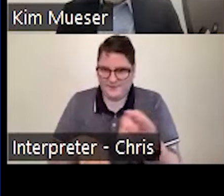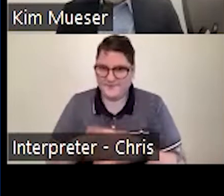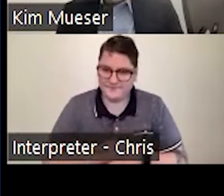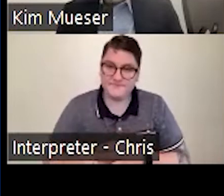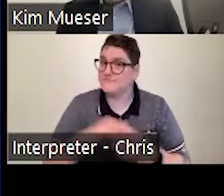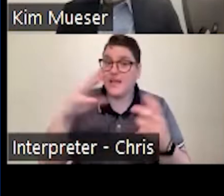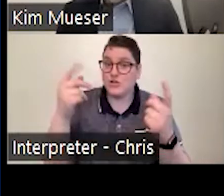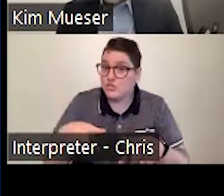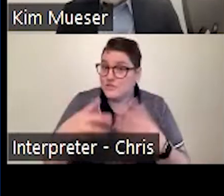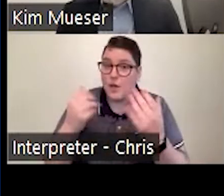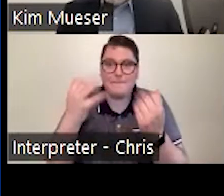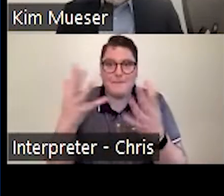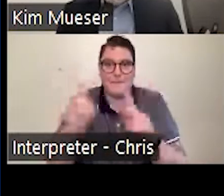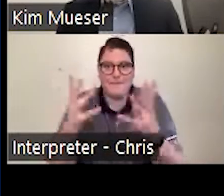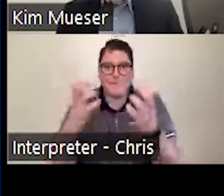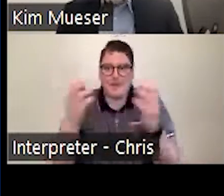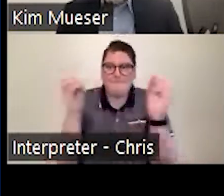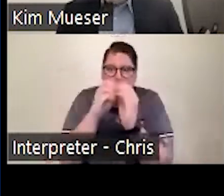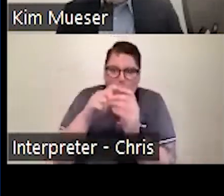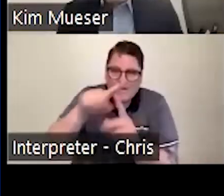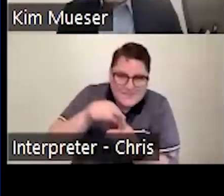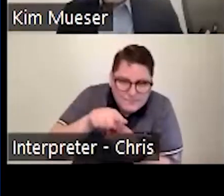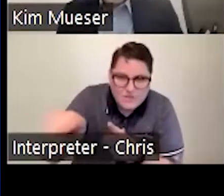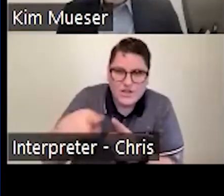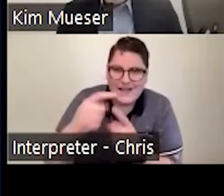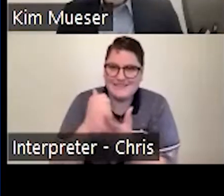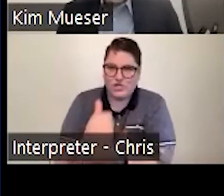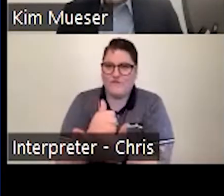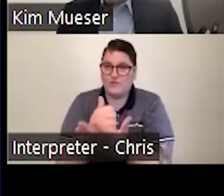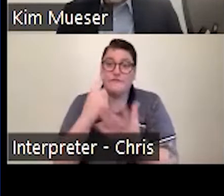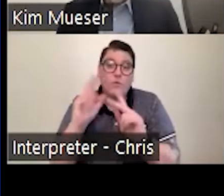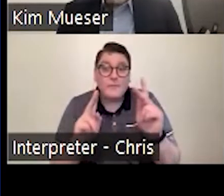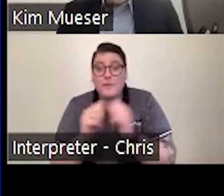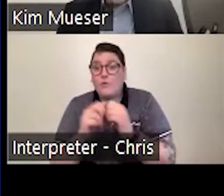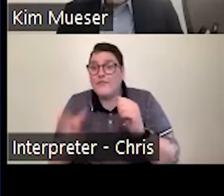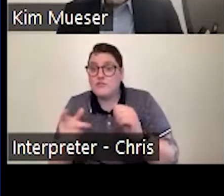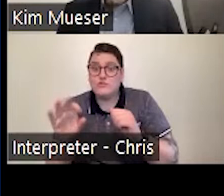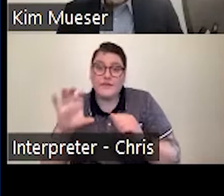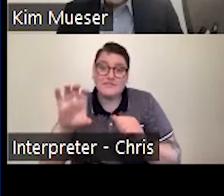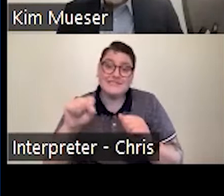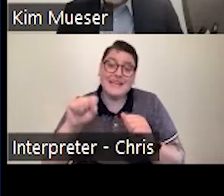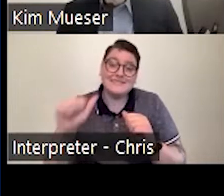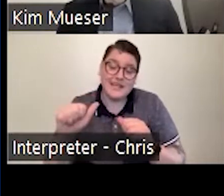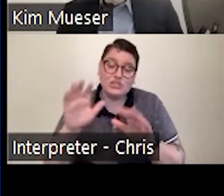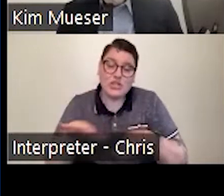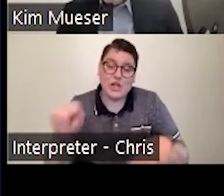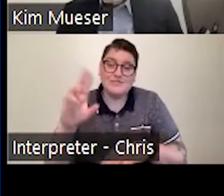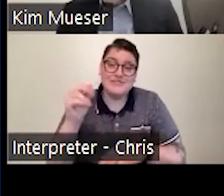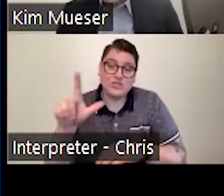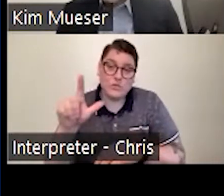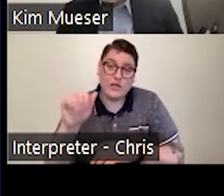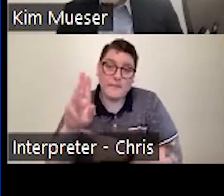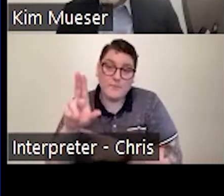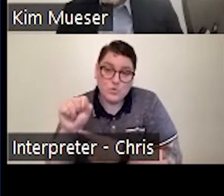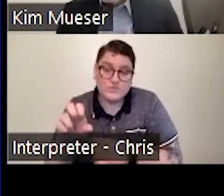many people want much more specialized interventions for people with a history of childhood sexual abuse, interventions for people